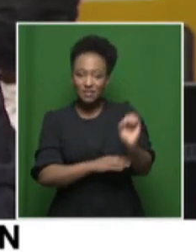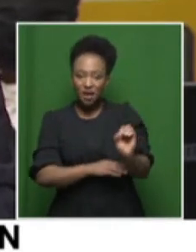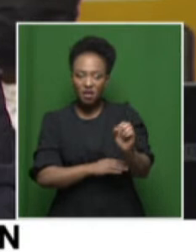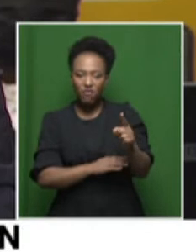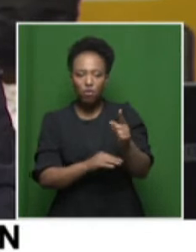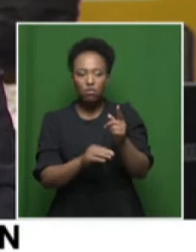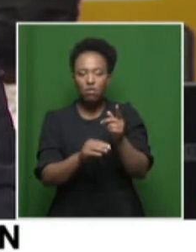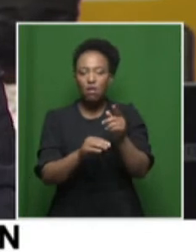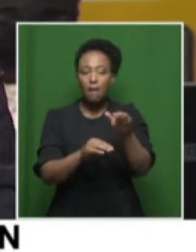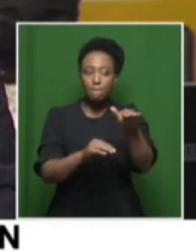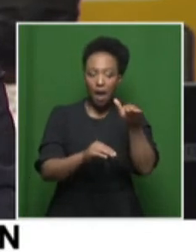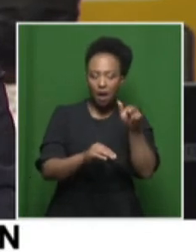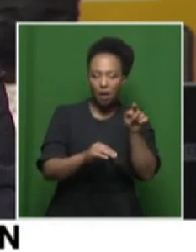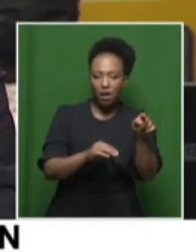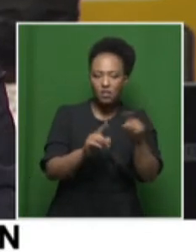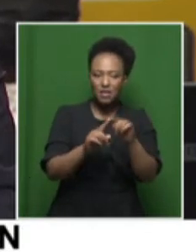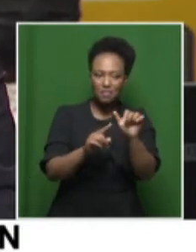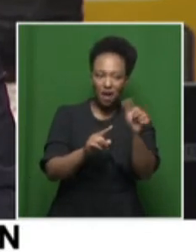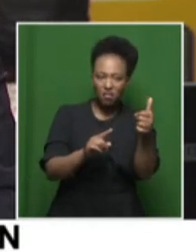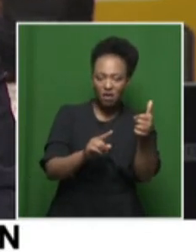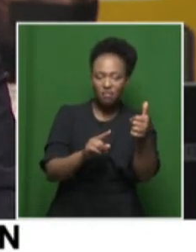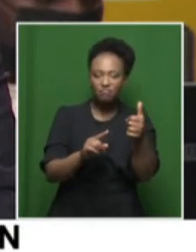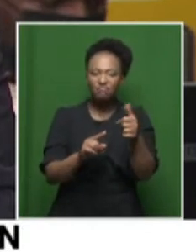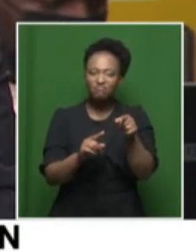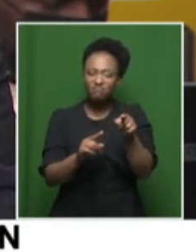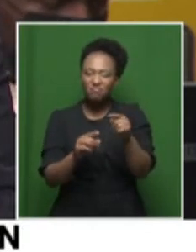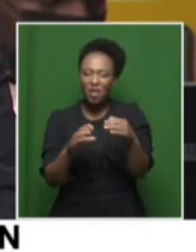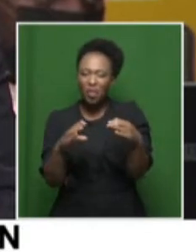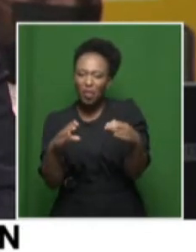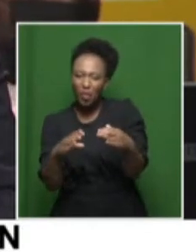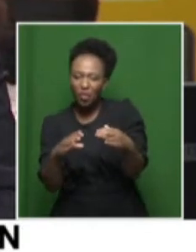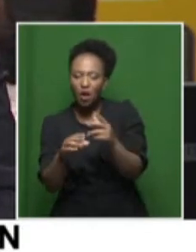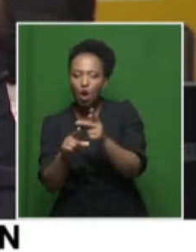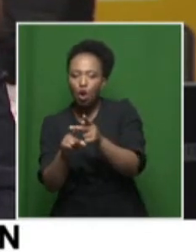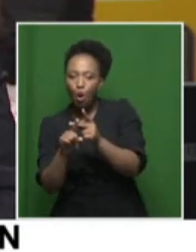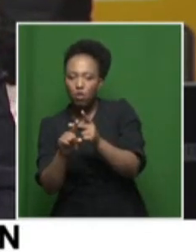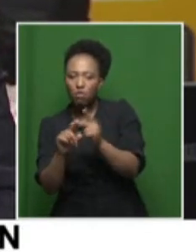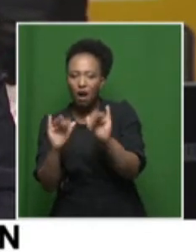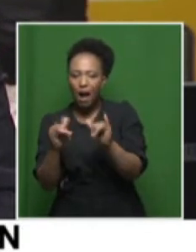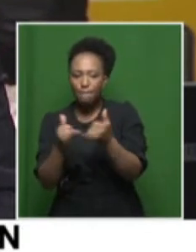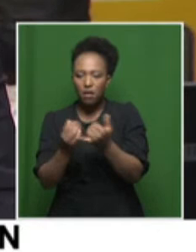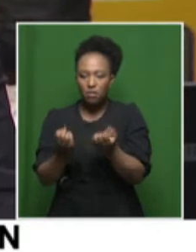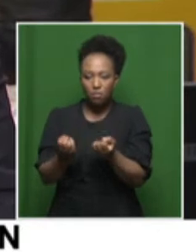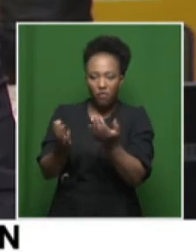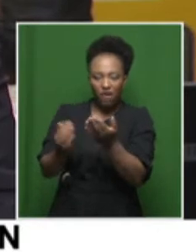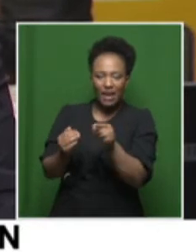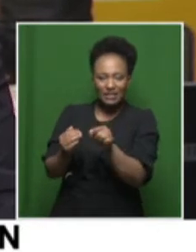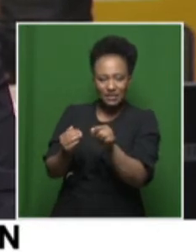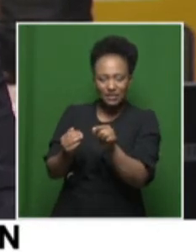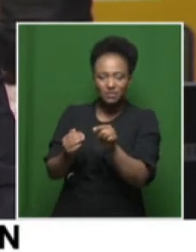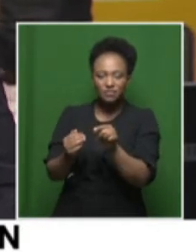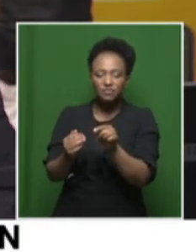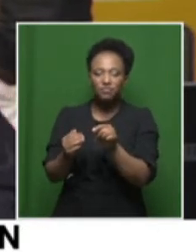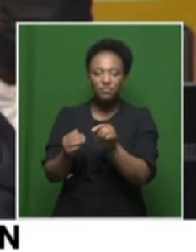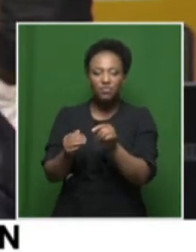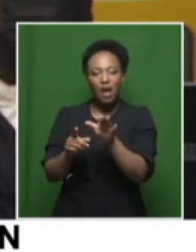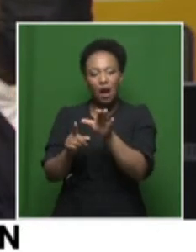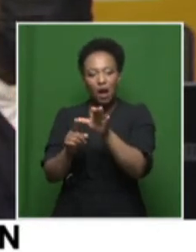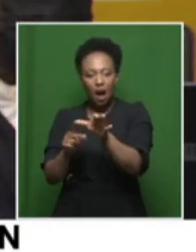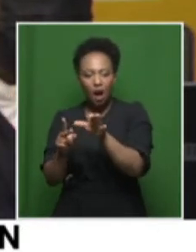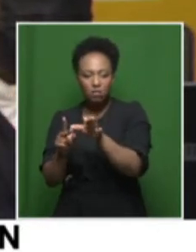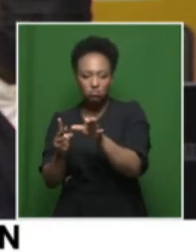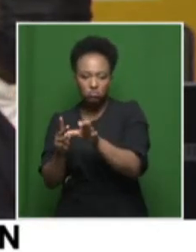banks and other eligible small and medium loan providers. The eligibility criteria, including